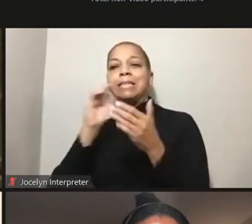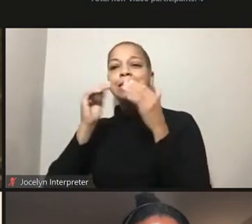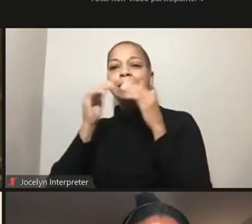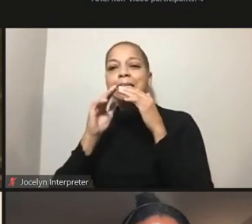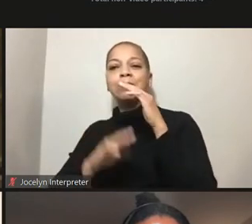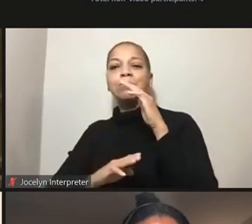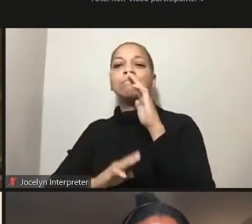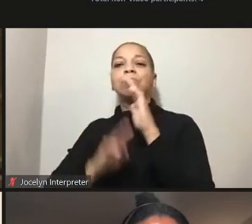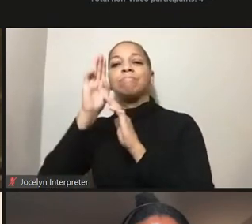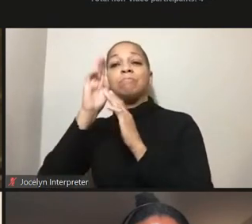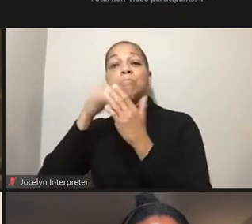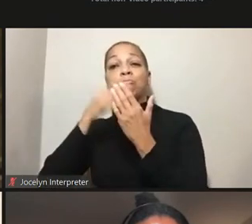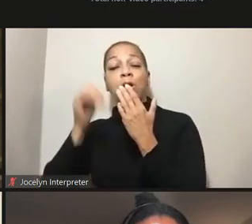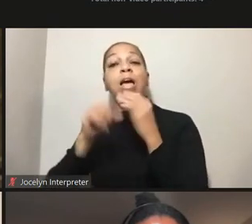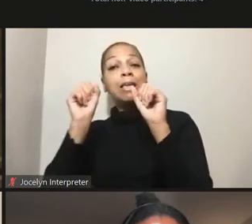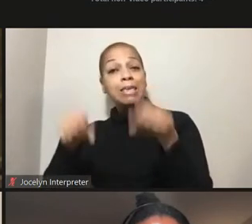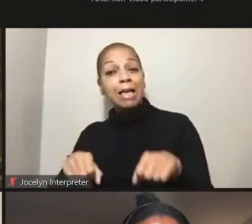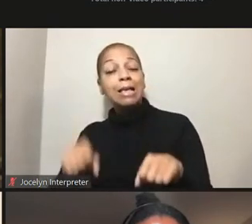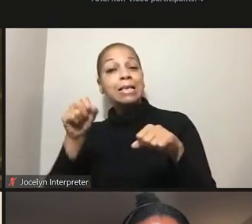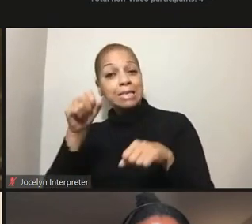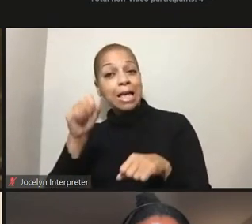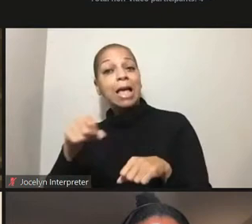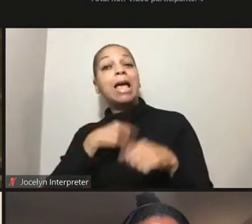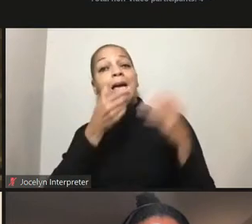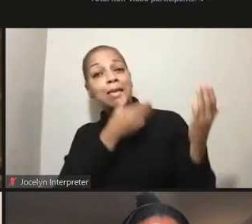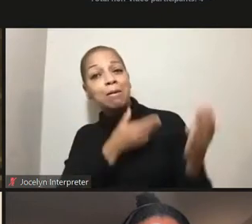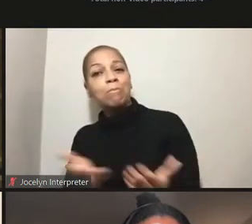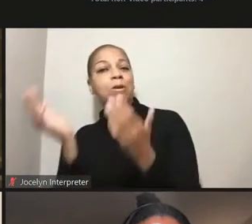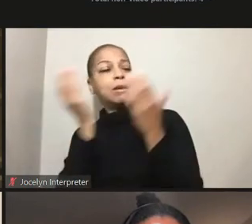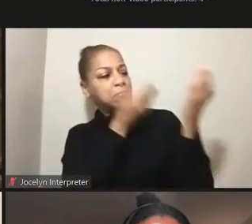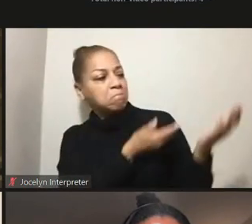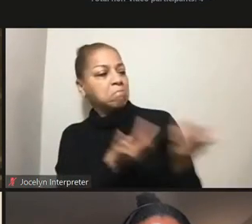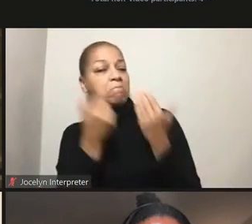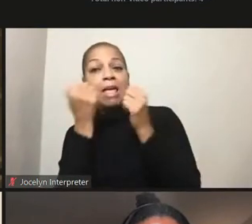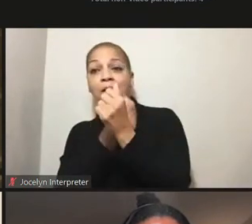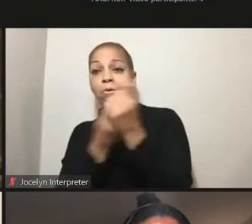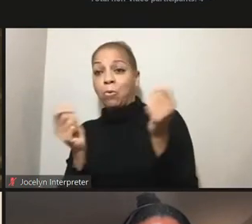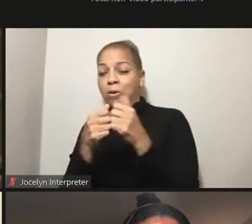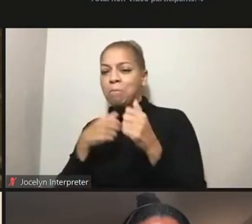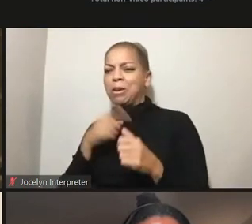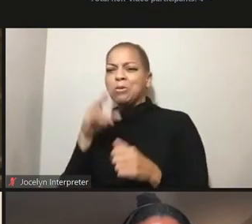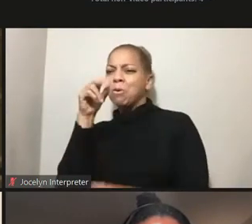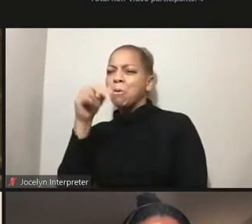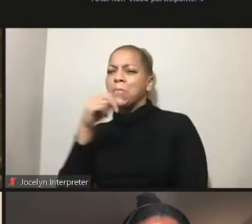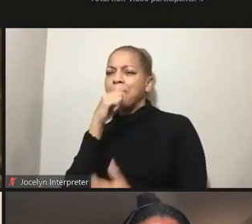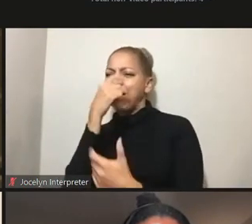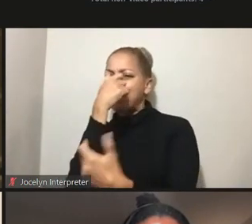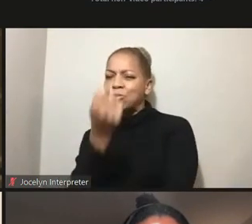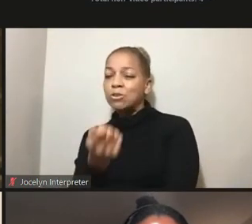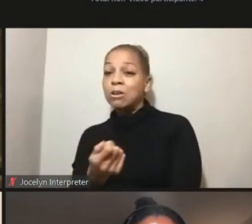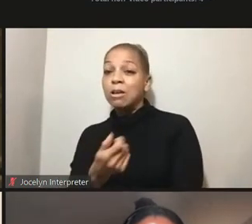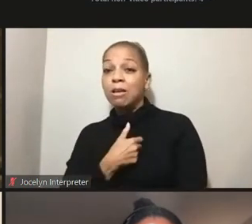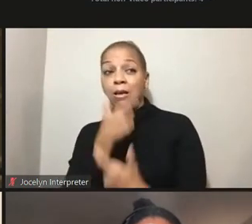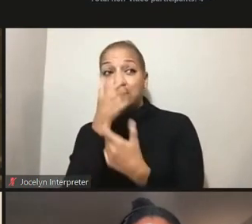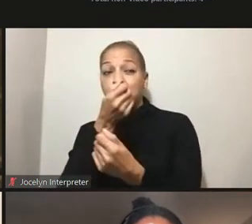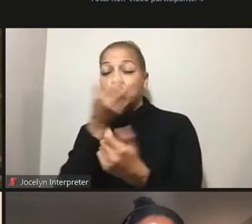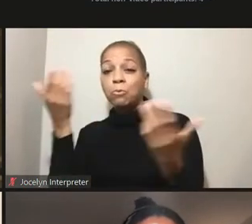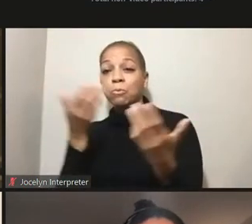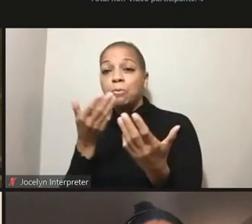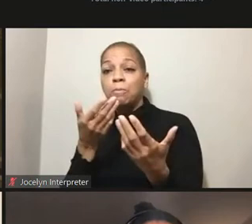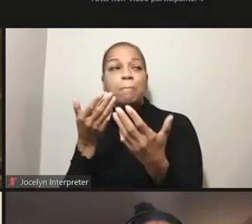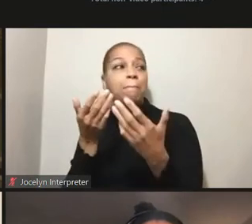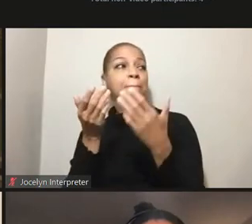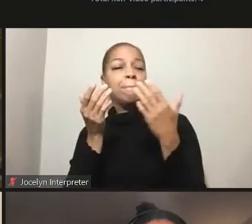Yes. Yes, I can bring everybody with me, but no, I'm not interested in that. I'm interested in